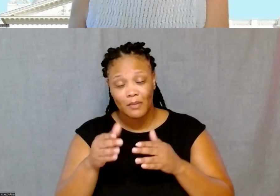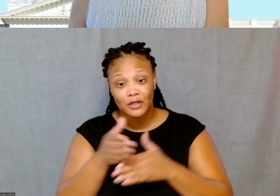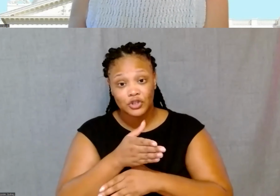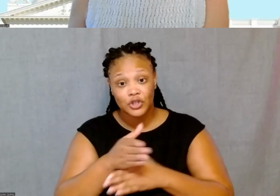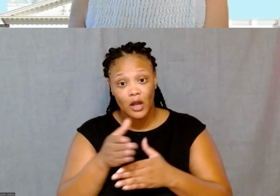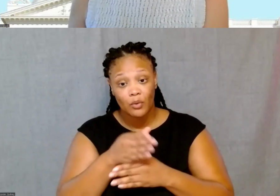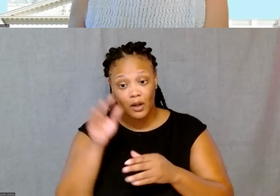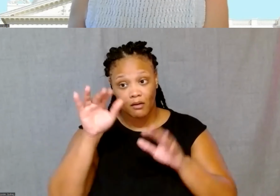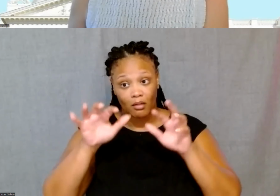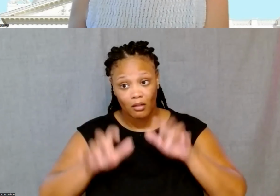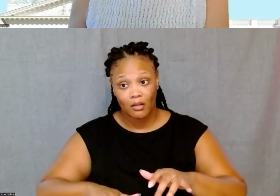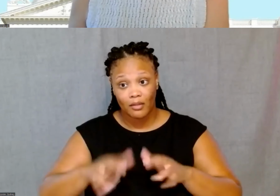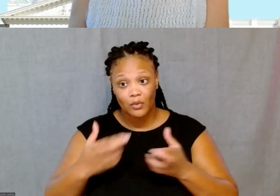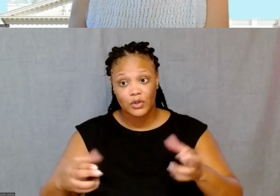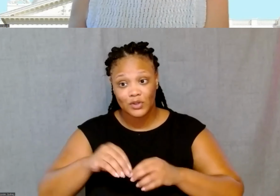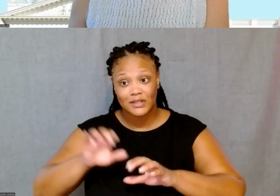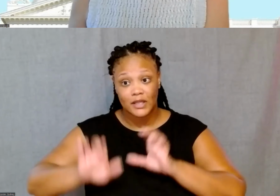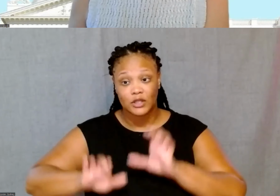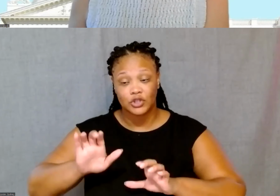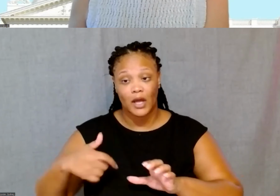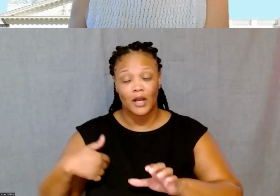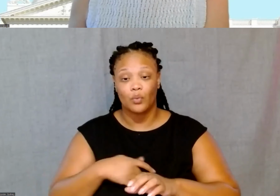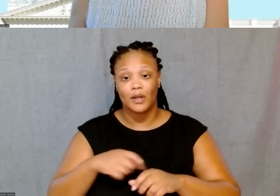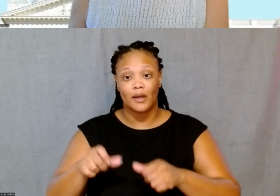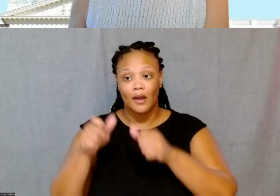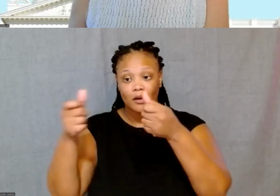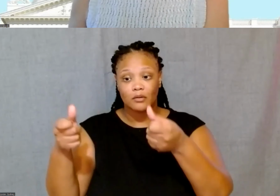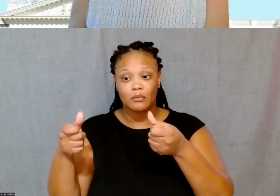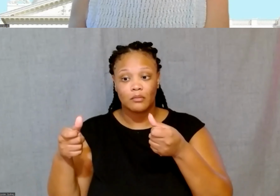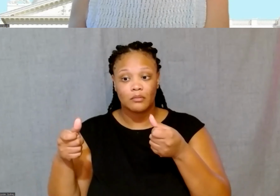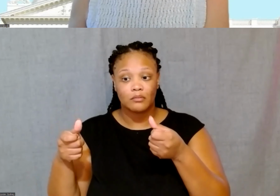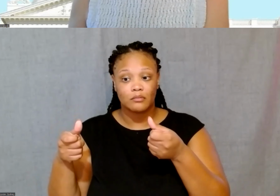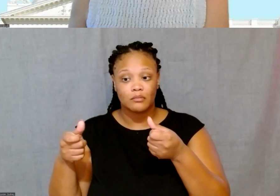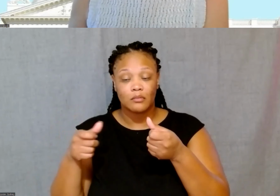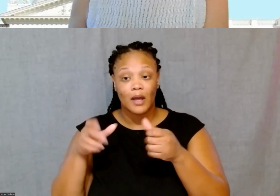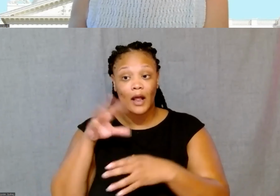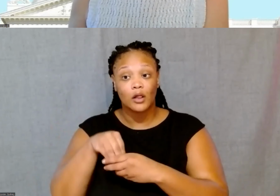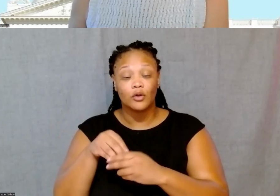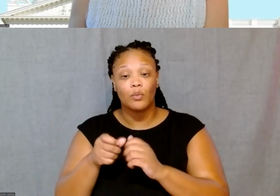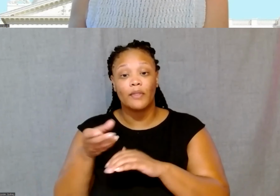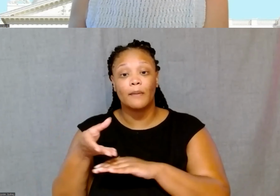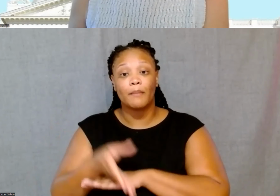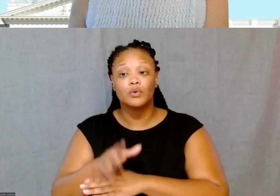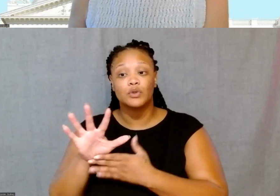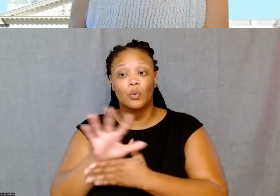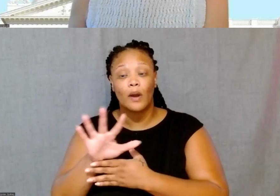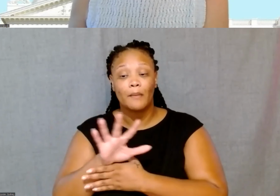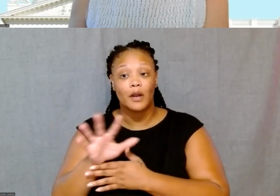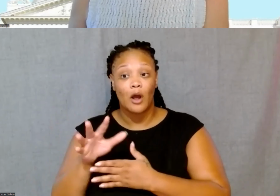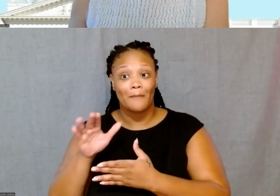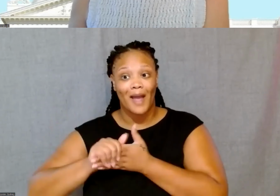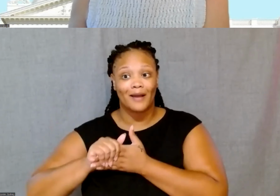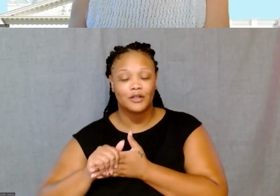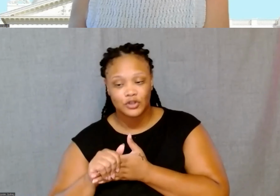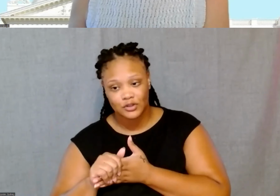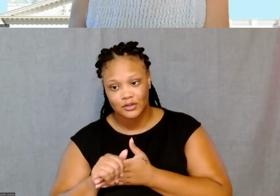chat. We can certainly circulate them as the post-webinar, part of the post-webinar package, and make sure folks have that at their fingertips. And of